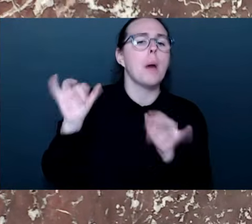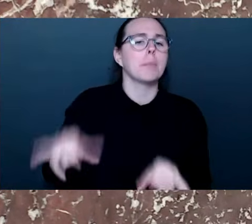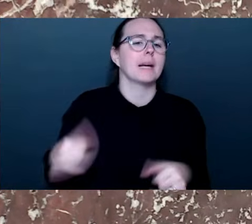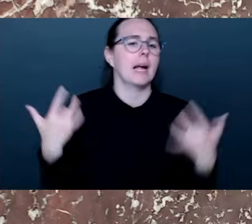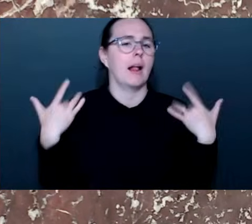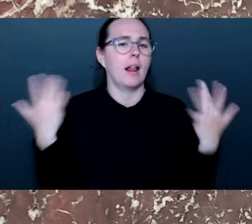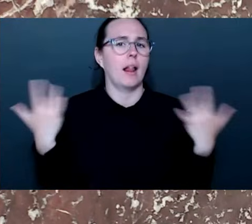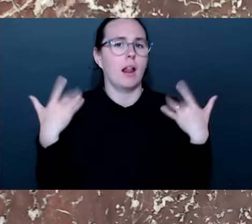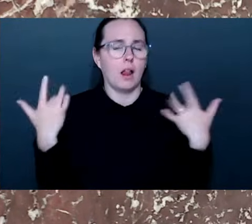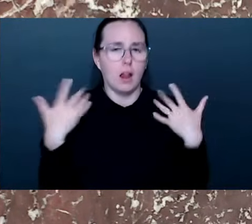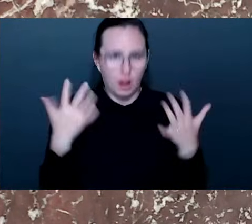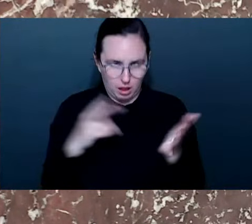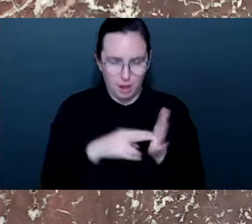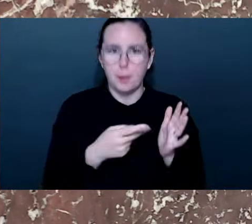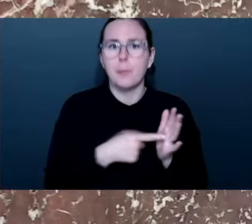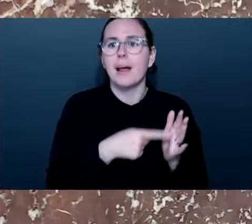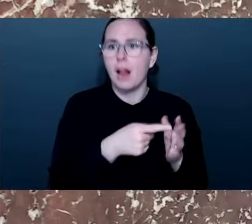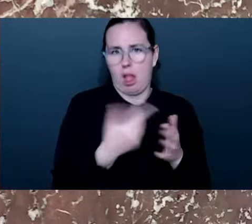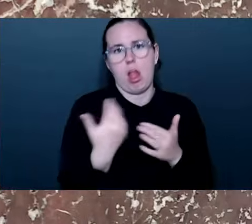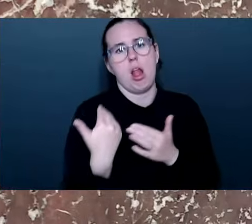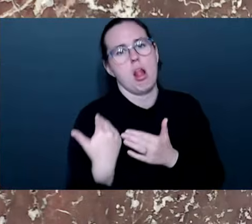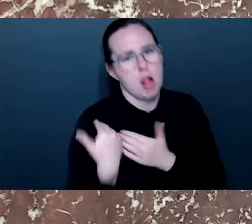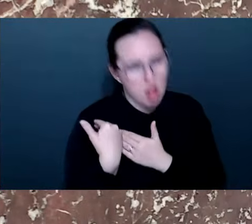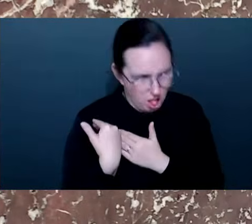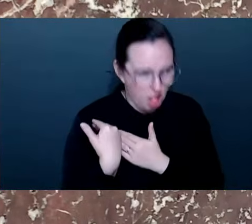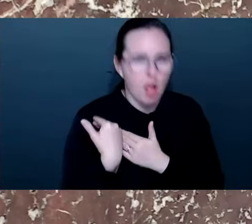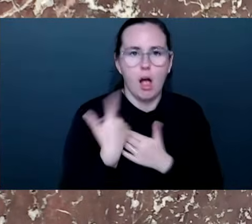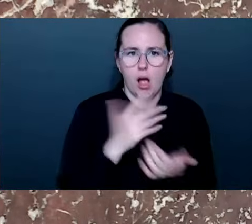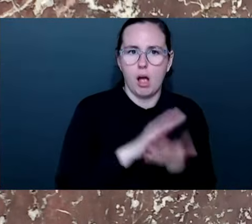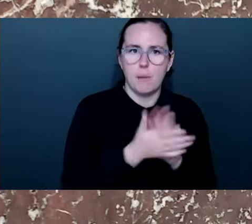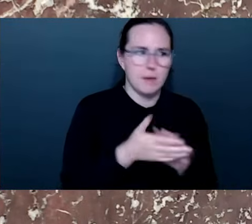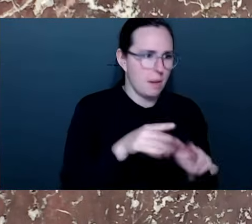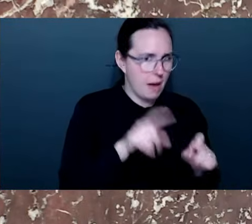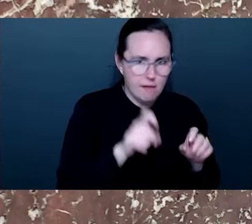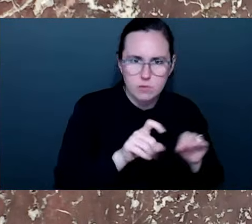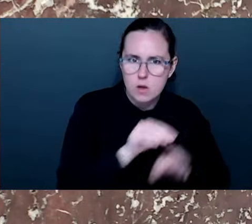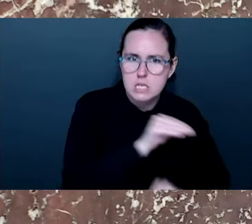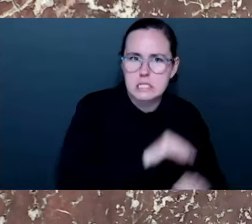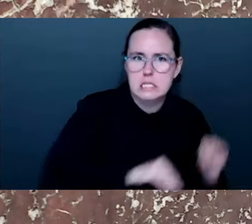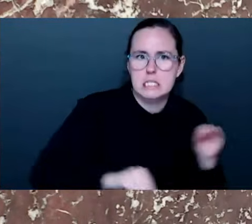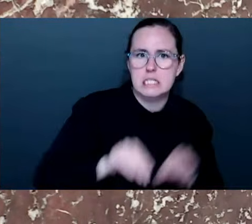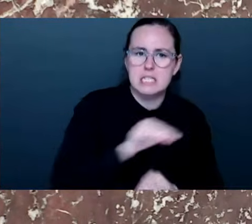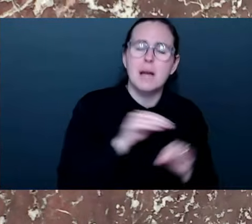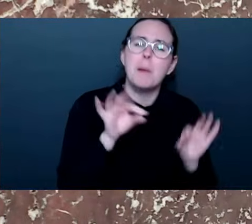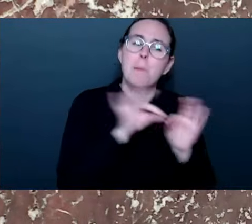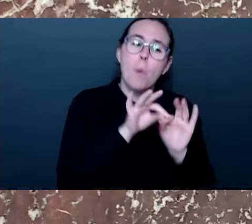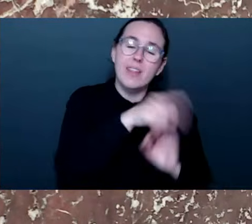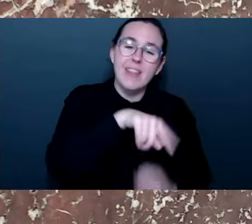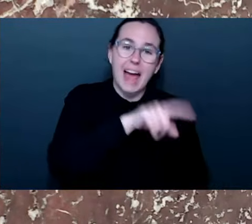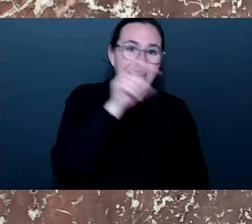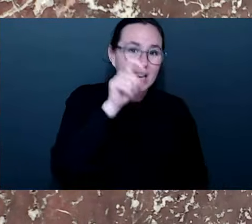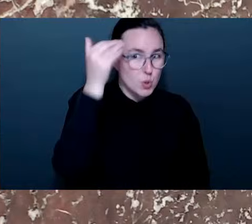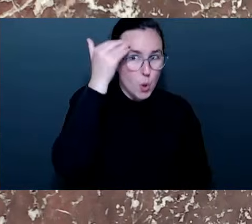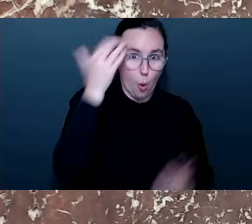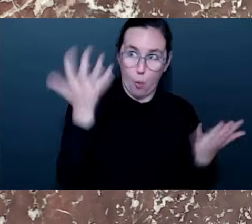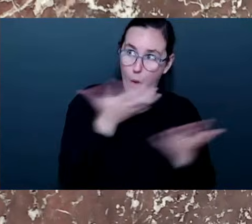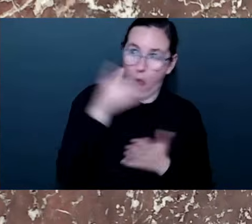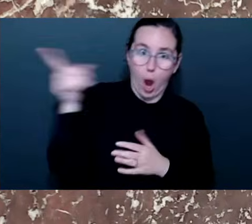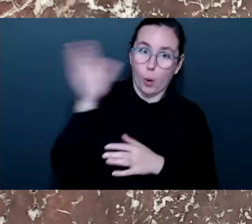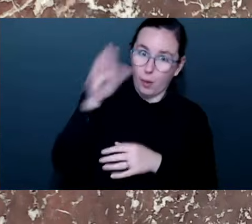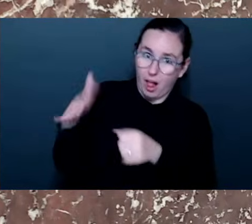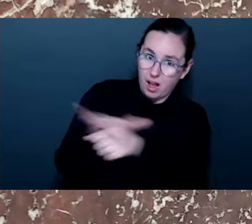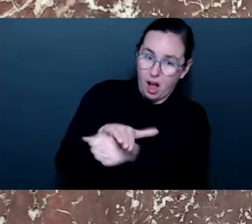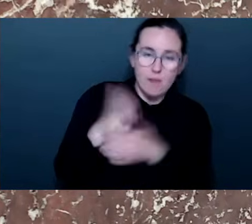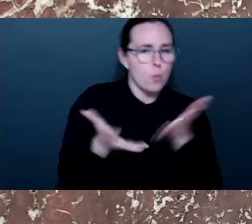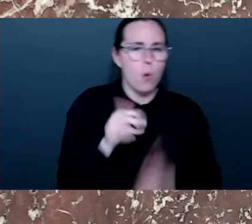measures or not. Everybody knows that this provincial government is broke under this Premier's watch. Municipalities know it, small